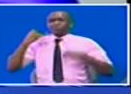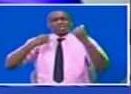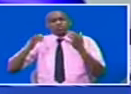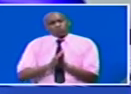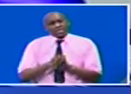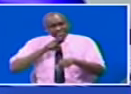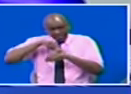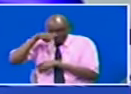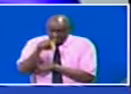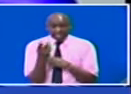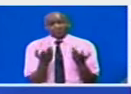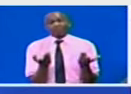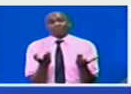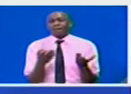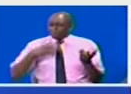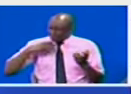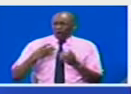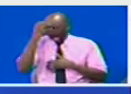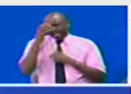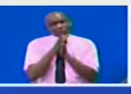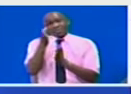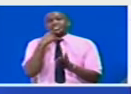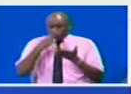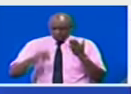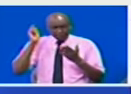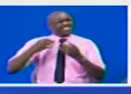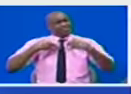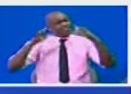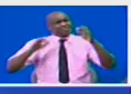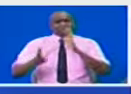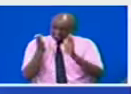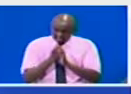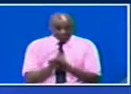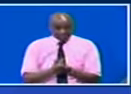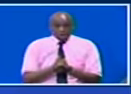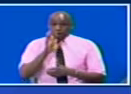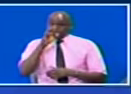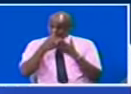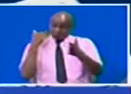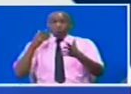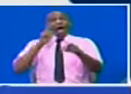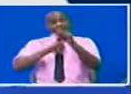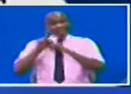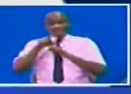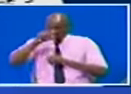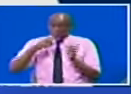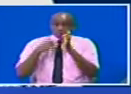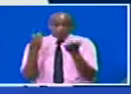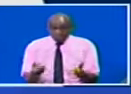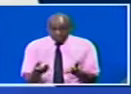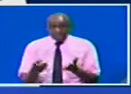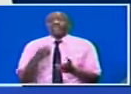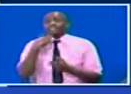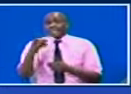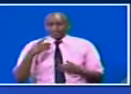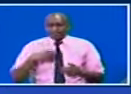sparked social media outrage, with many calling for her immediate release. Prior to the arrest, Joy put up this social media post telling